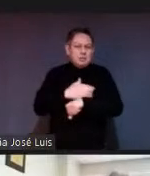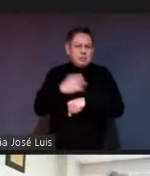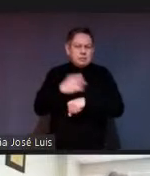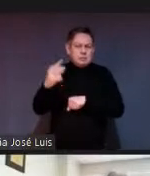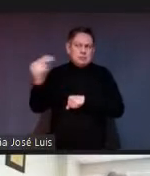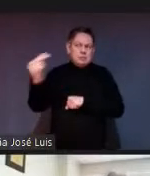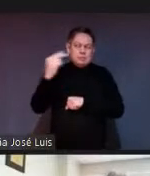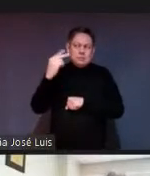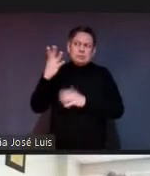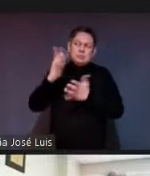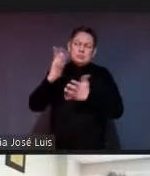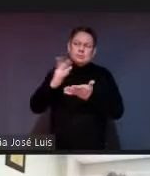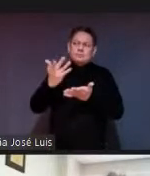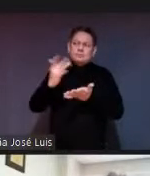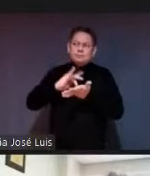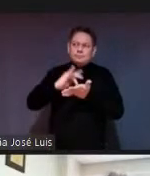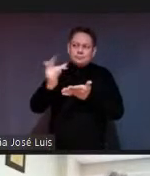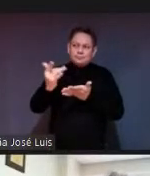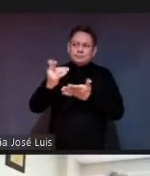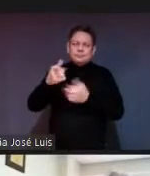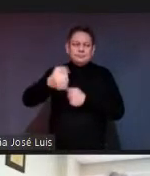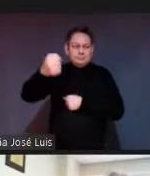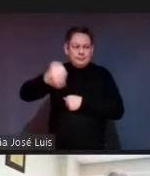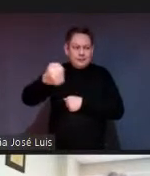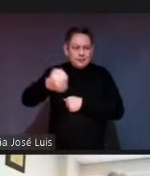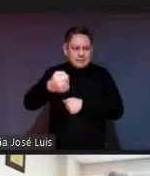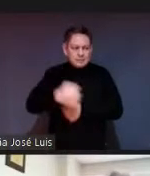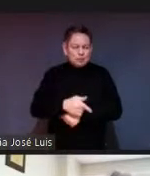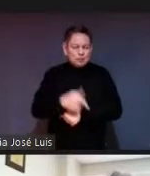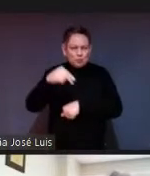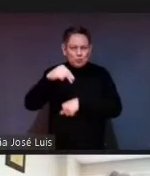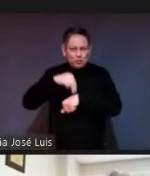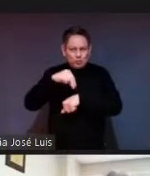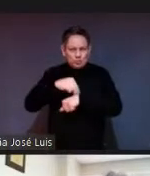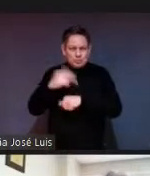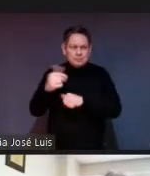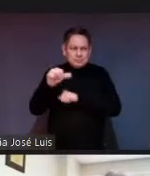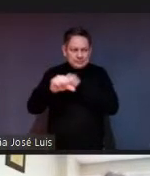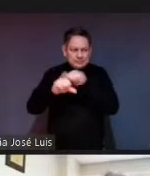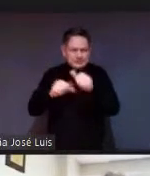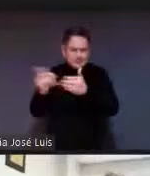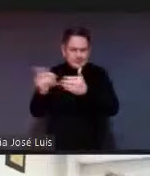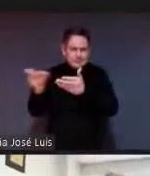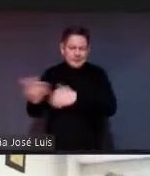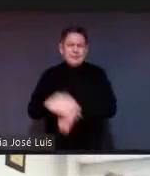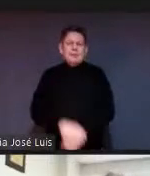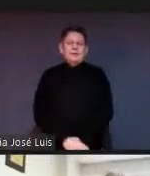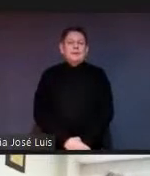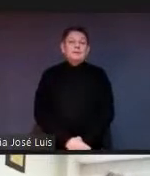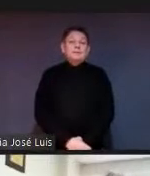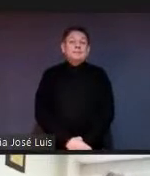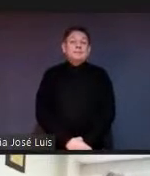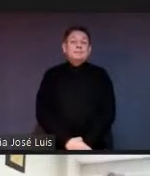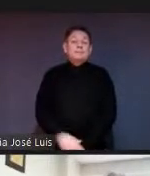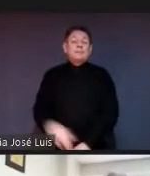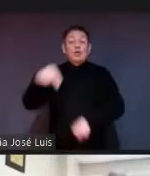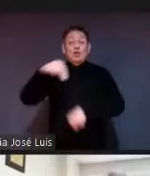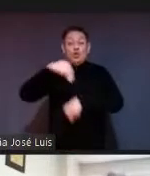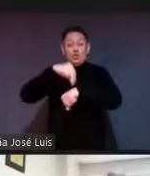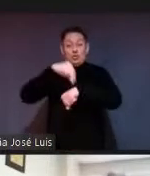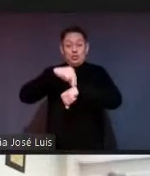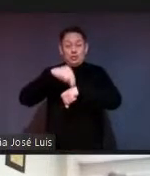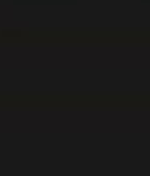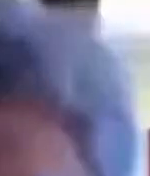him. Dr. Carlos Saavedra, greetings all the way to Peru, and you have the floor.